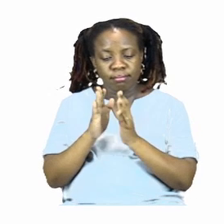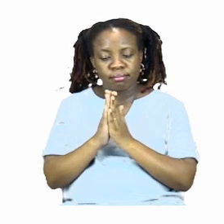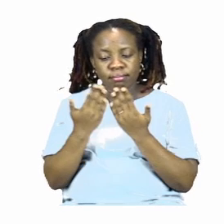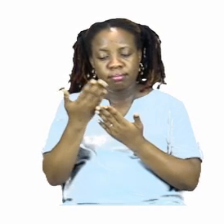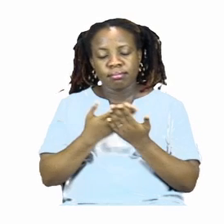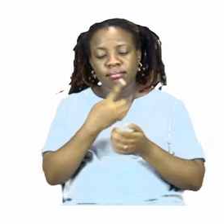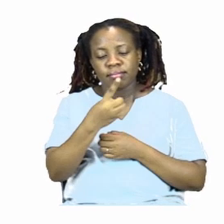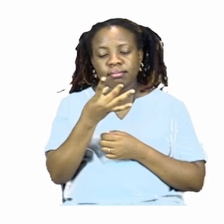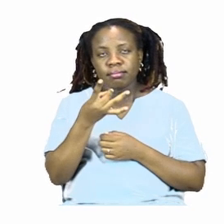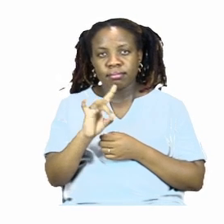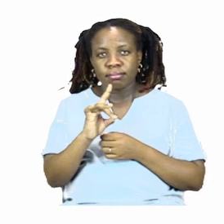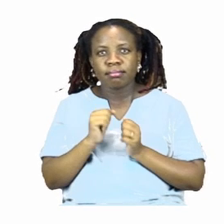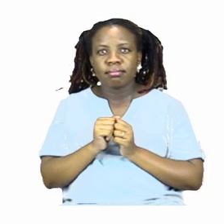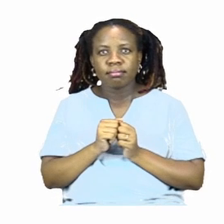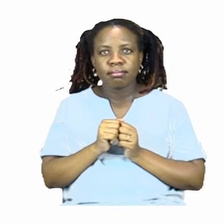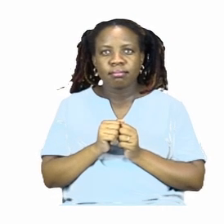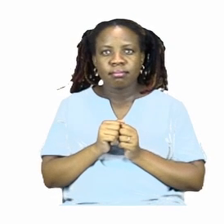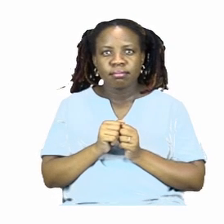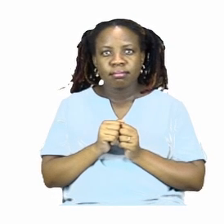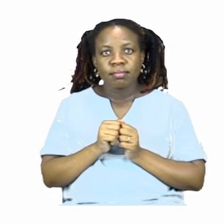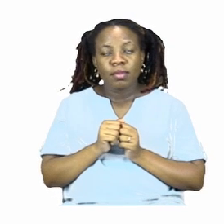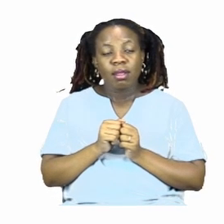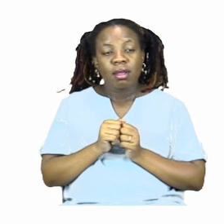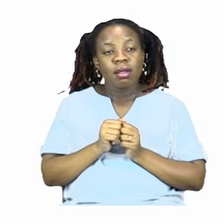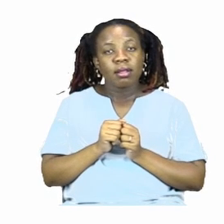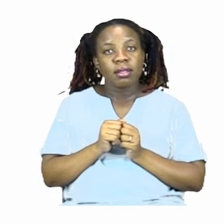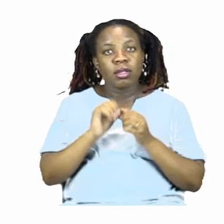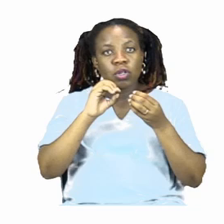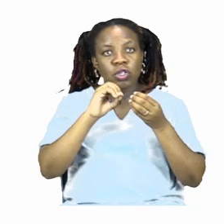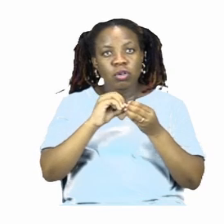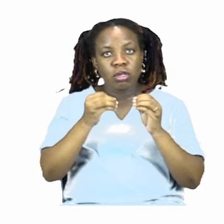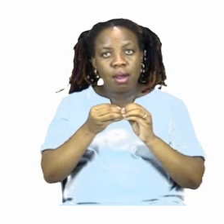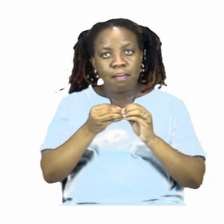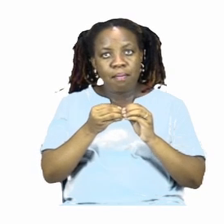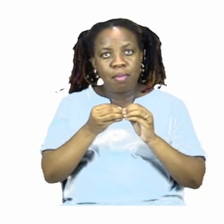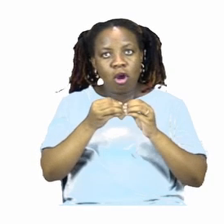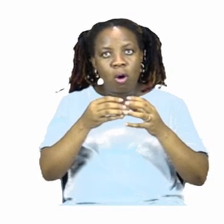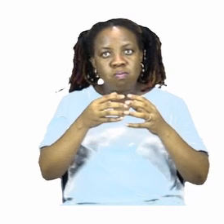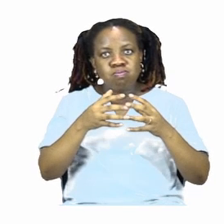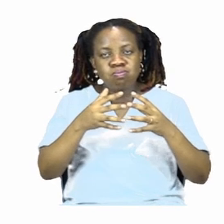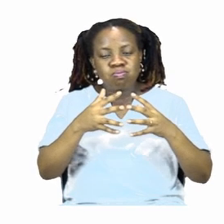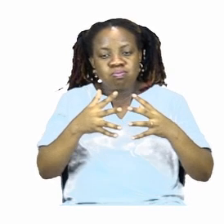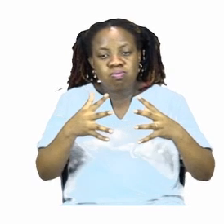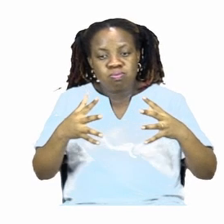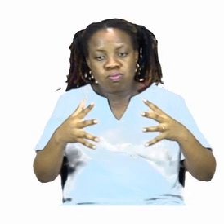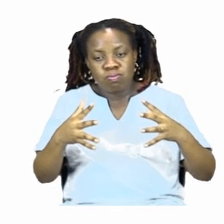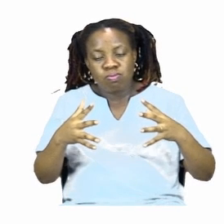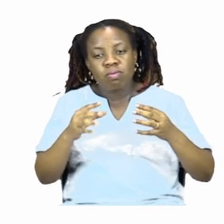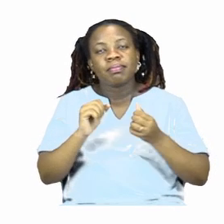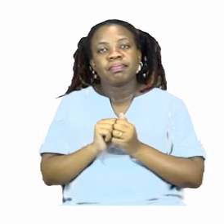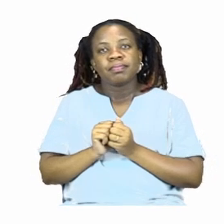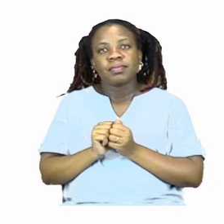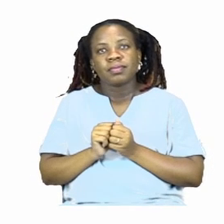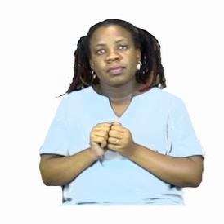write these numbers in expanded form and then indicate if the number is an